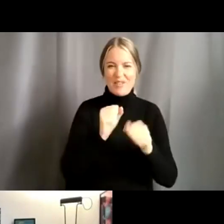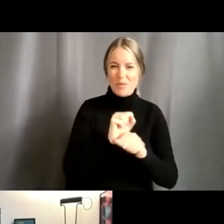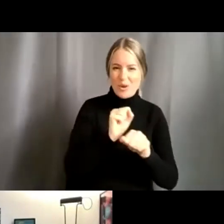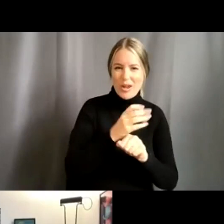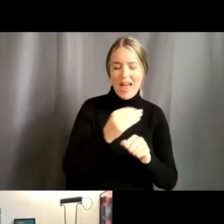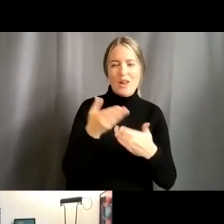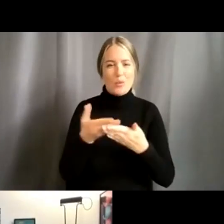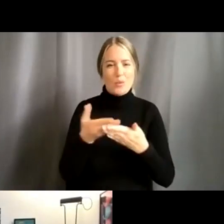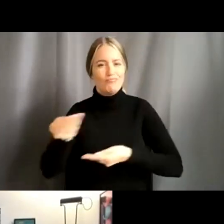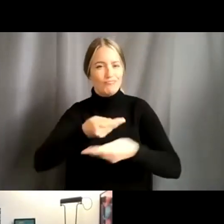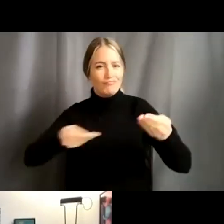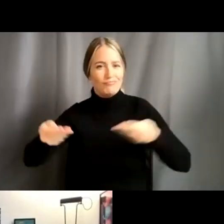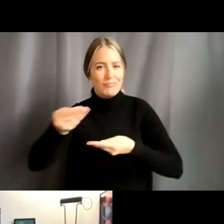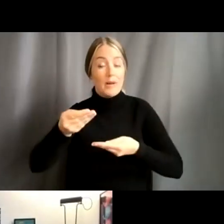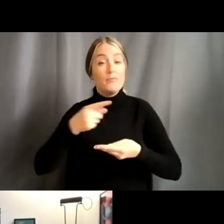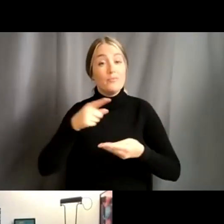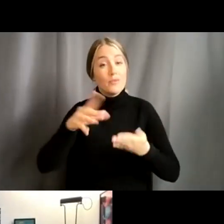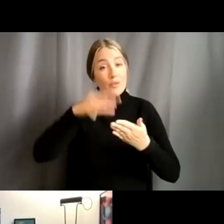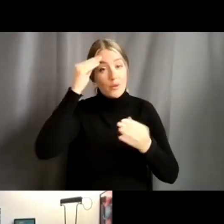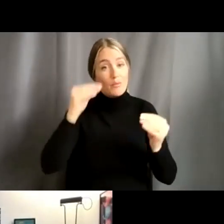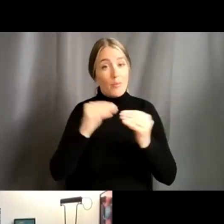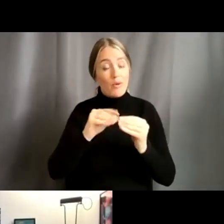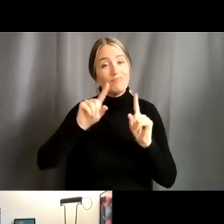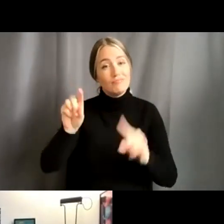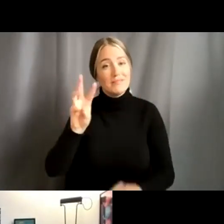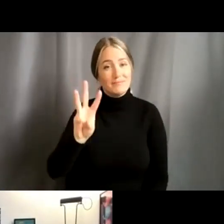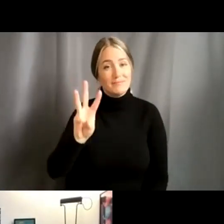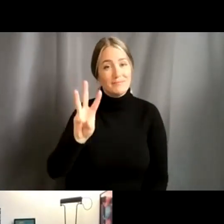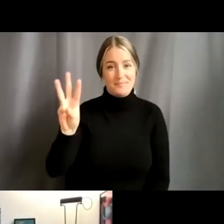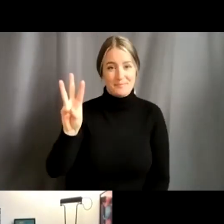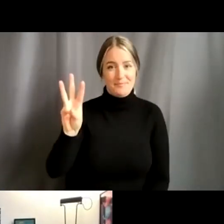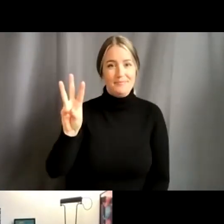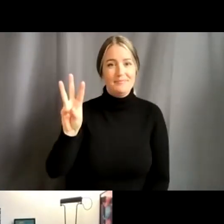resource sharing. You can learn more by visiting